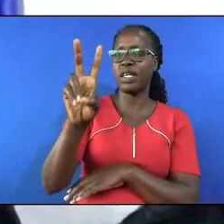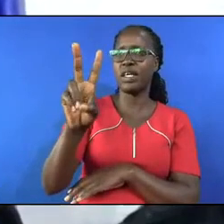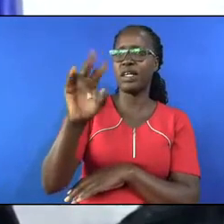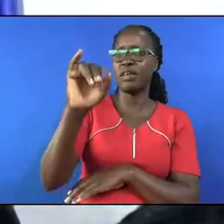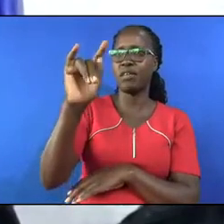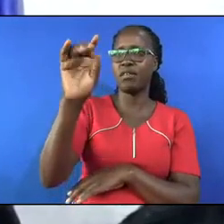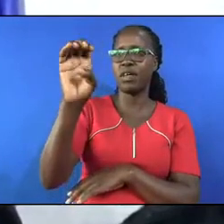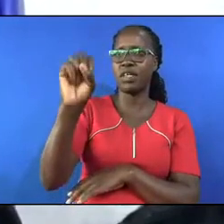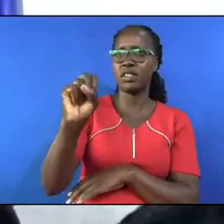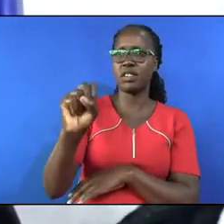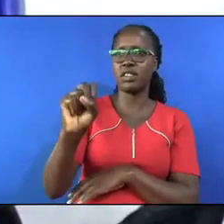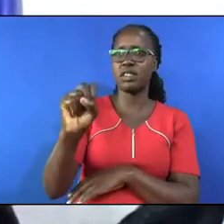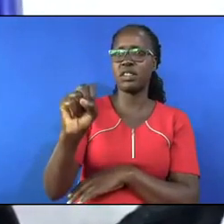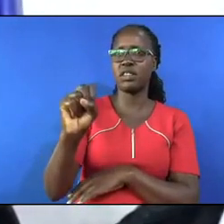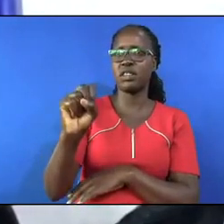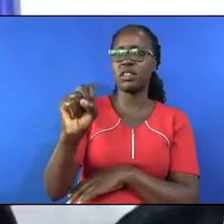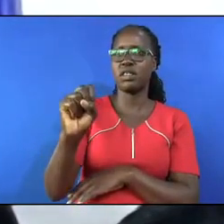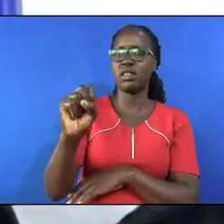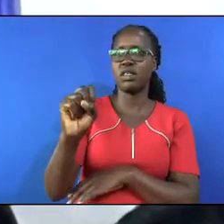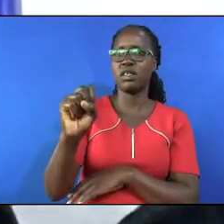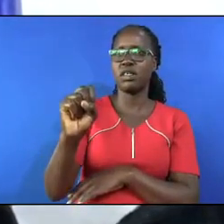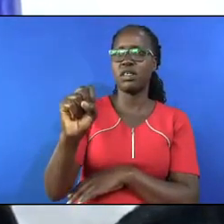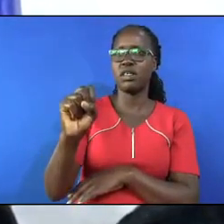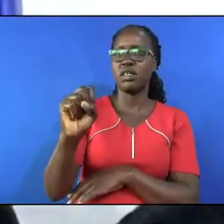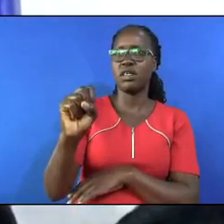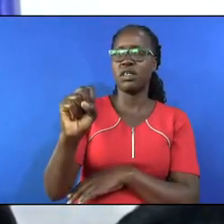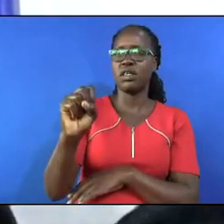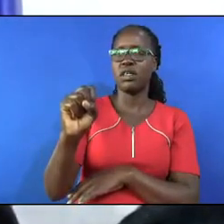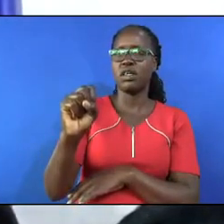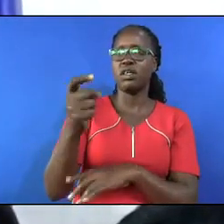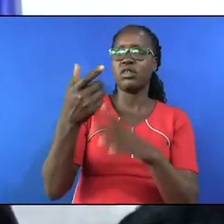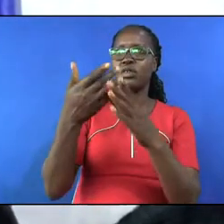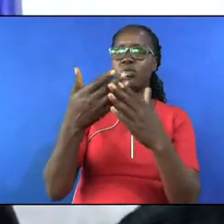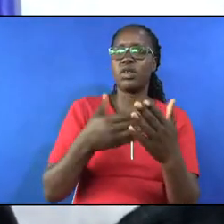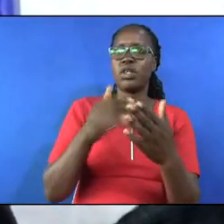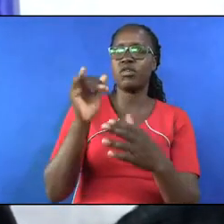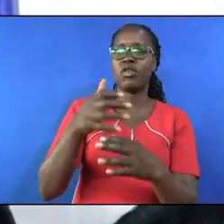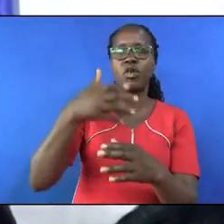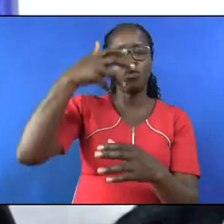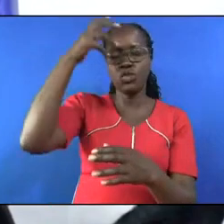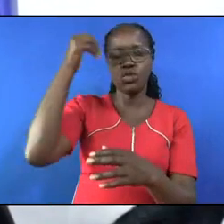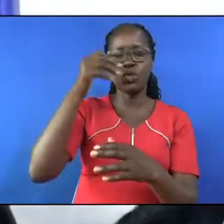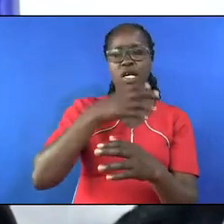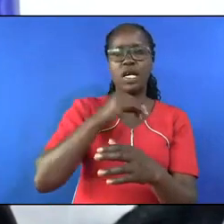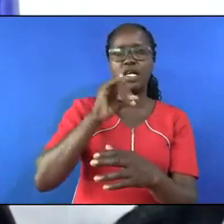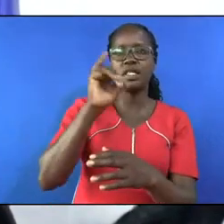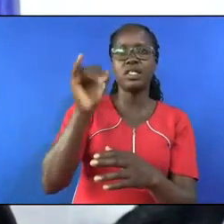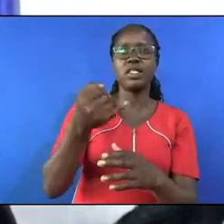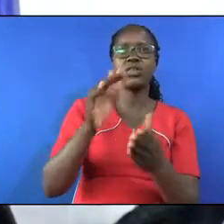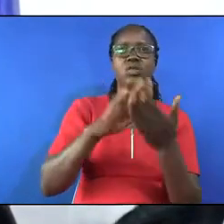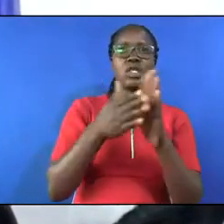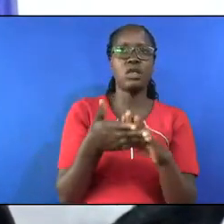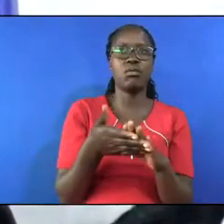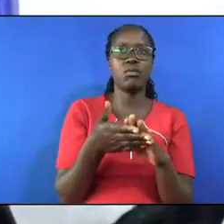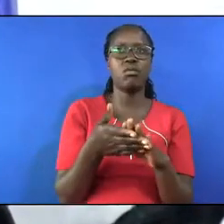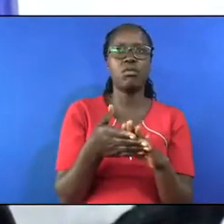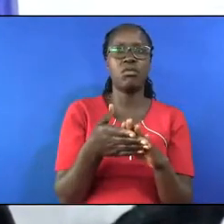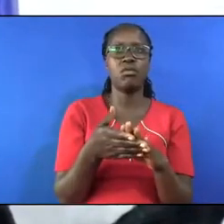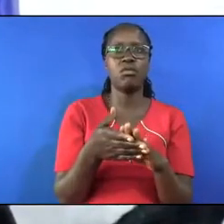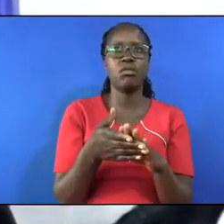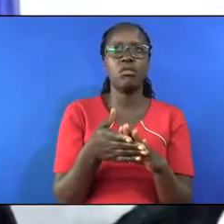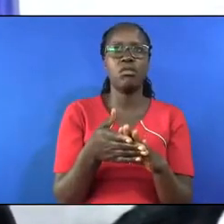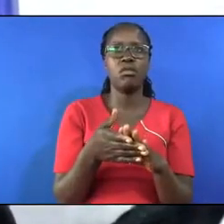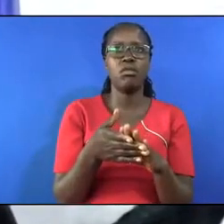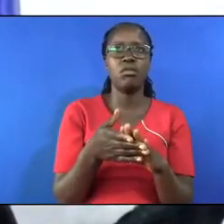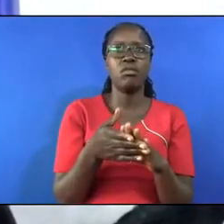wall of Jabena, and the wall of Ashdod. And